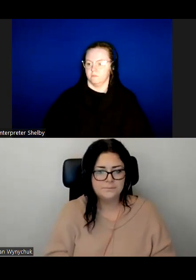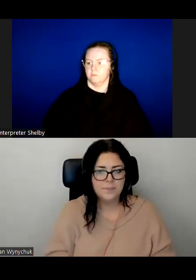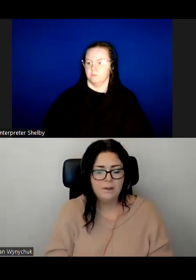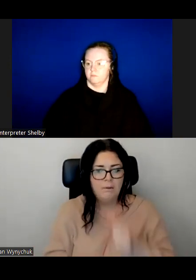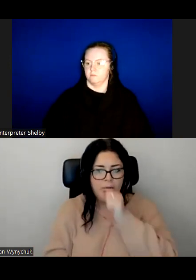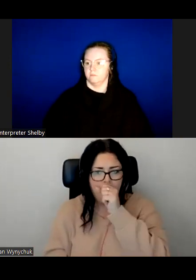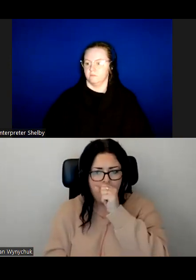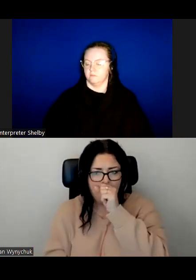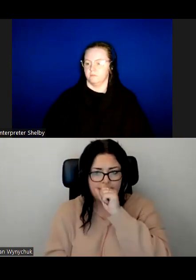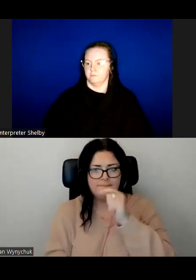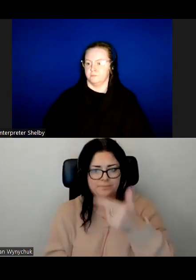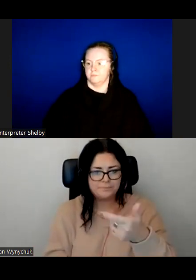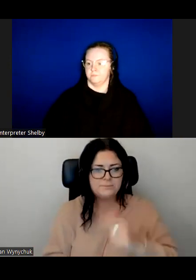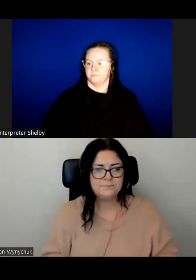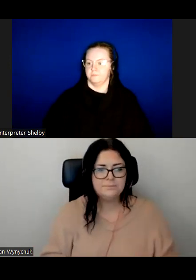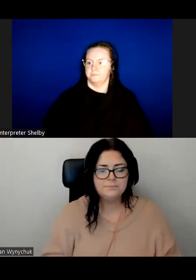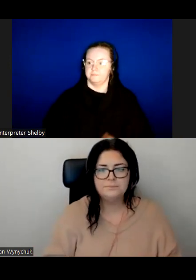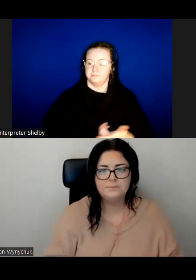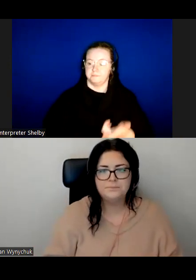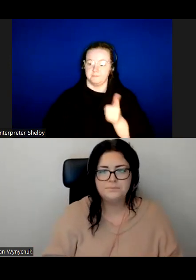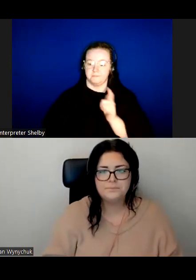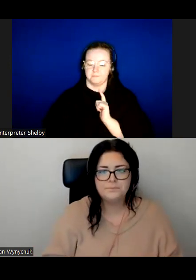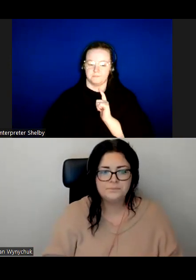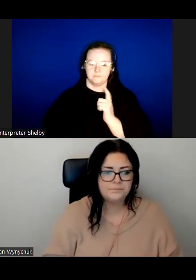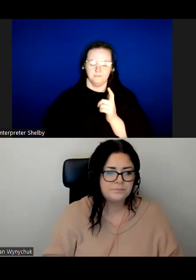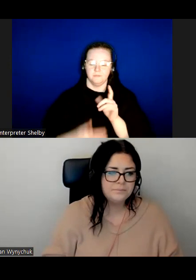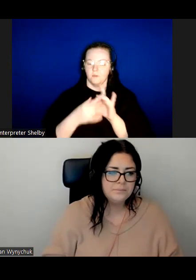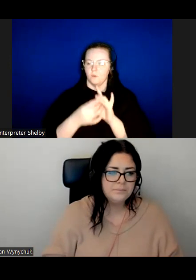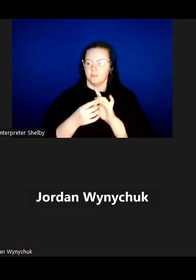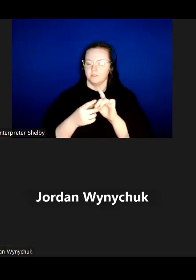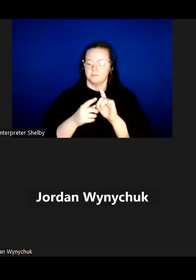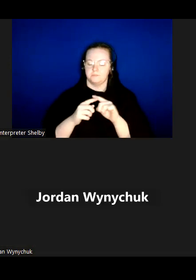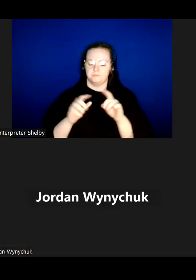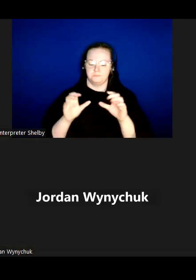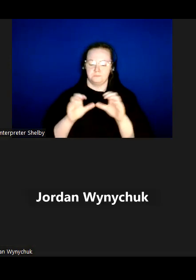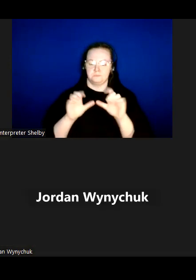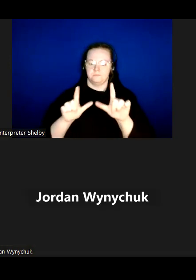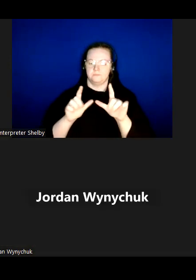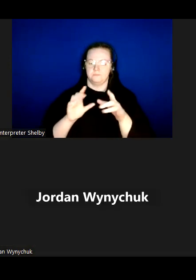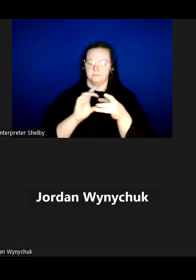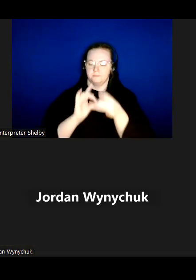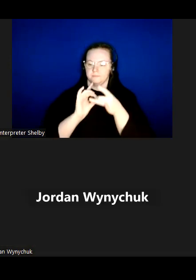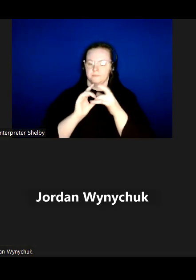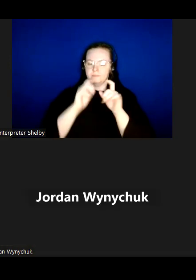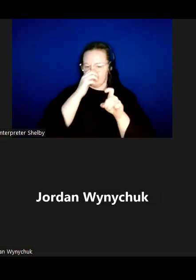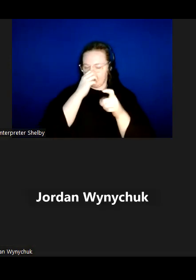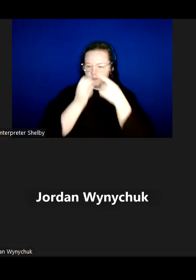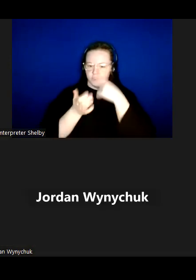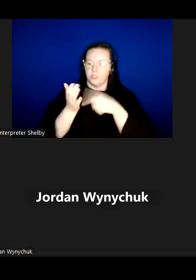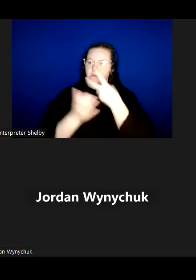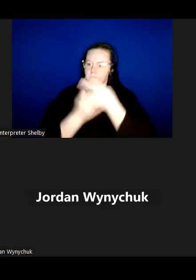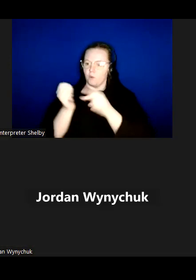So when we're talking about common law relationships, we kind of have to look at two different sets of laws when it comes to common